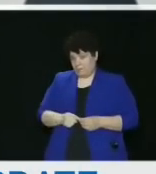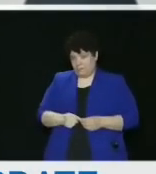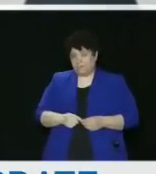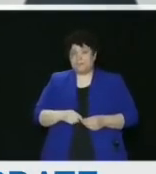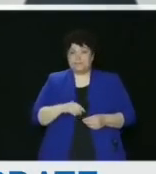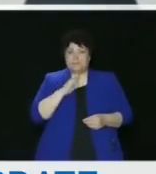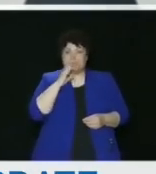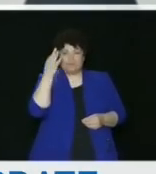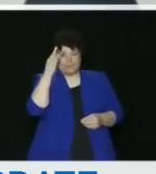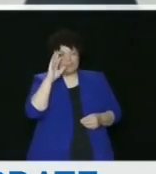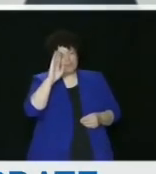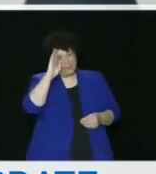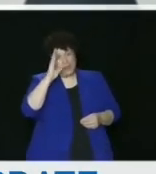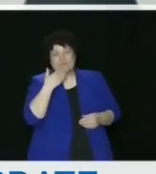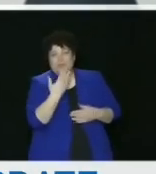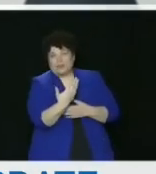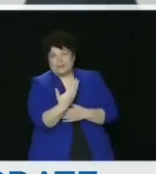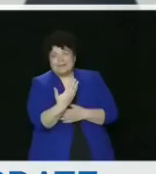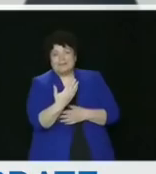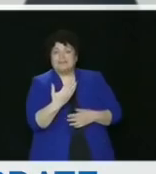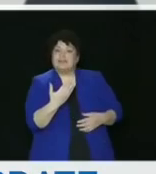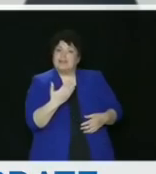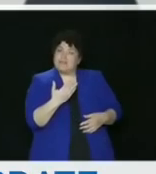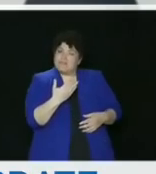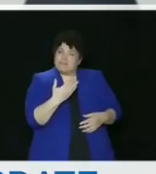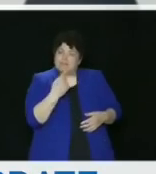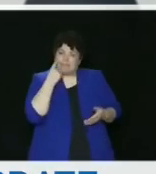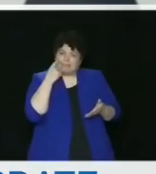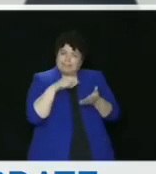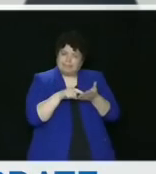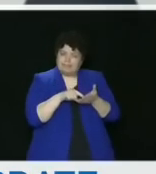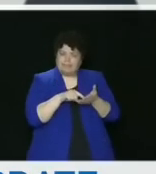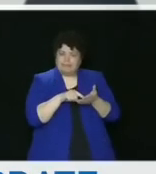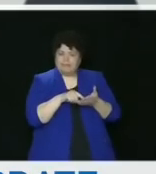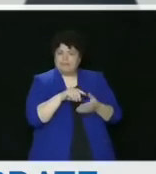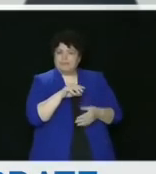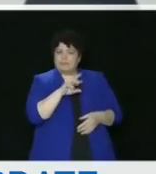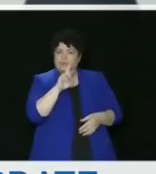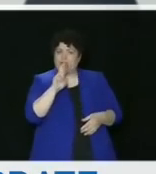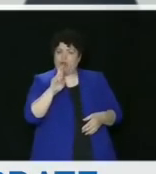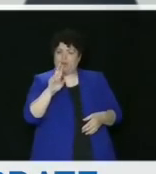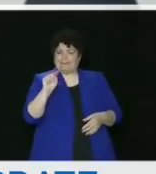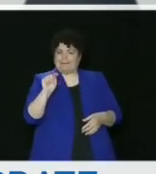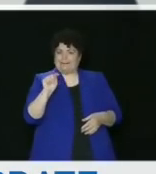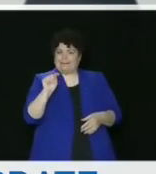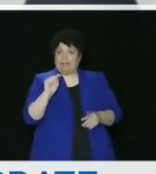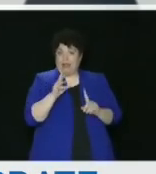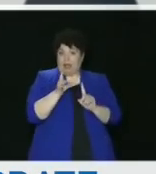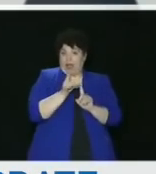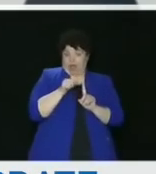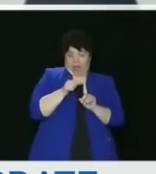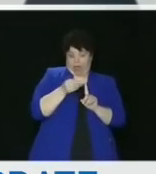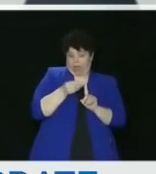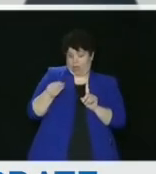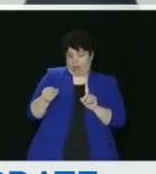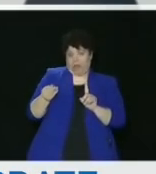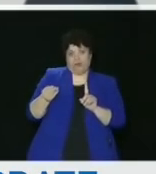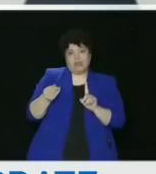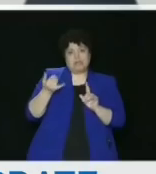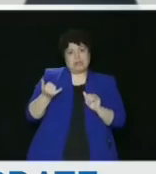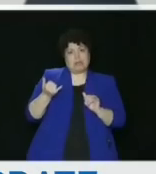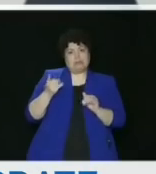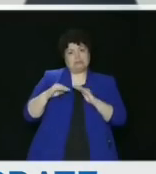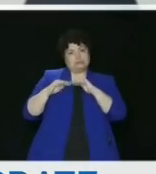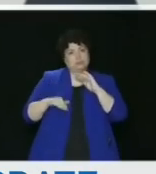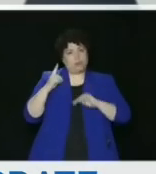morning. We can see a decrease of the RT rate. There are provinces